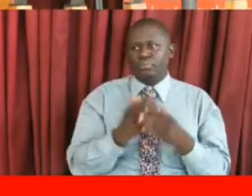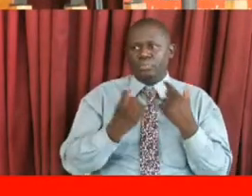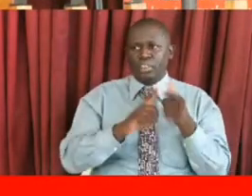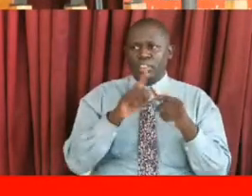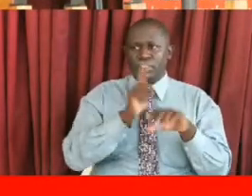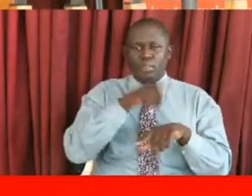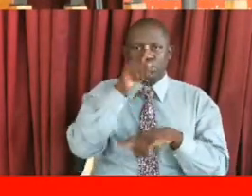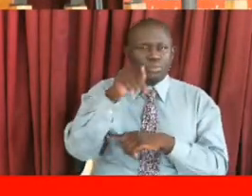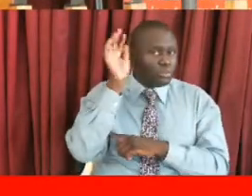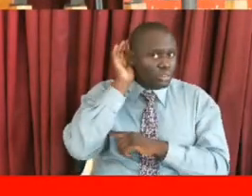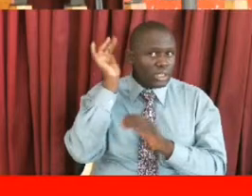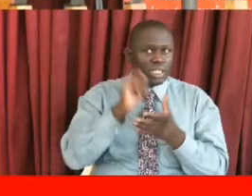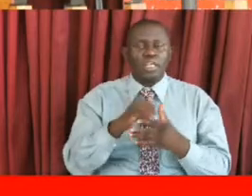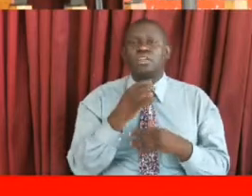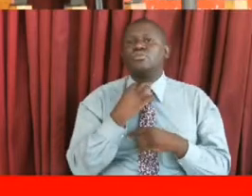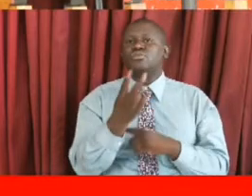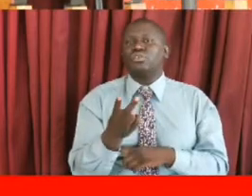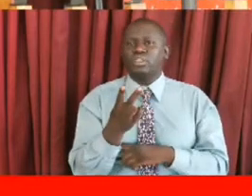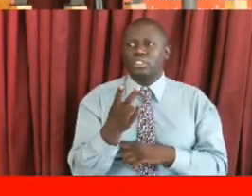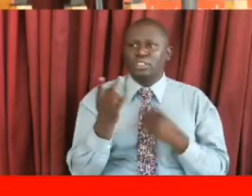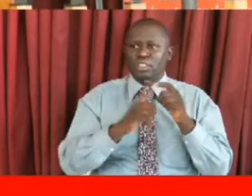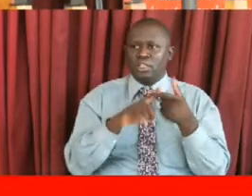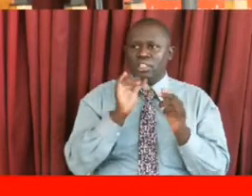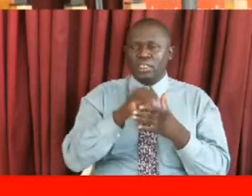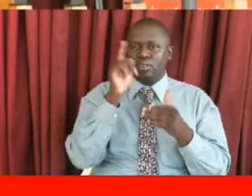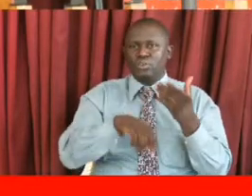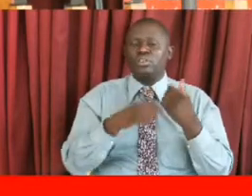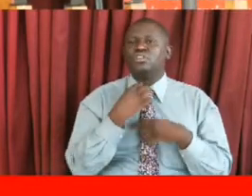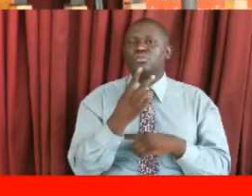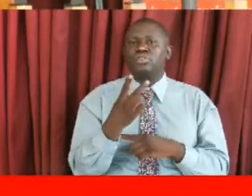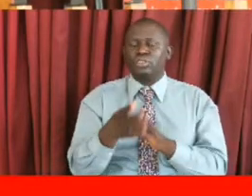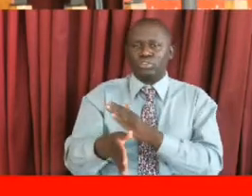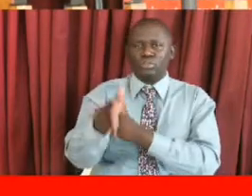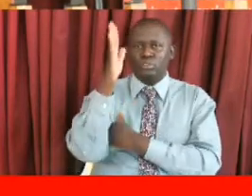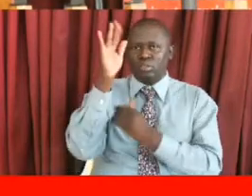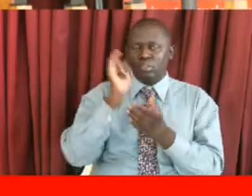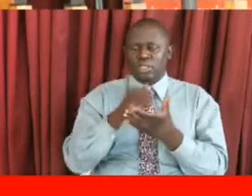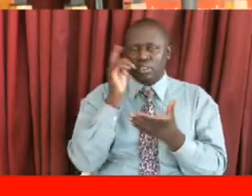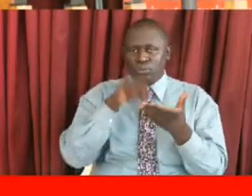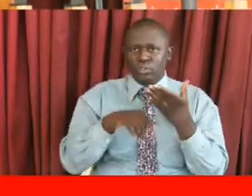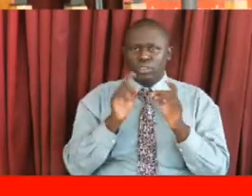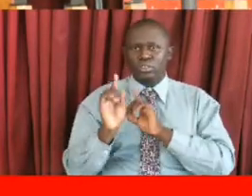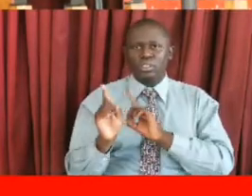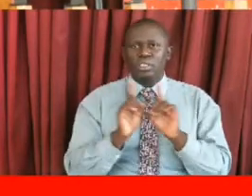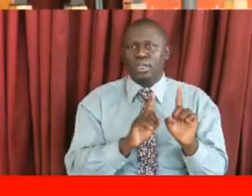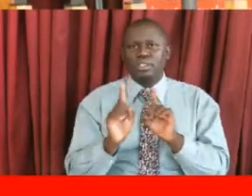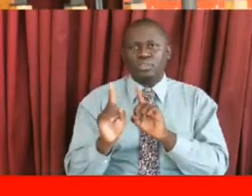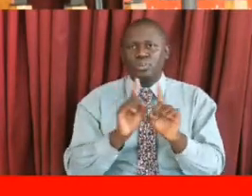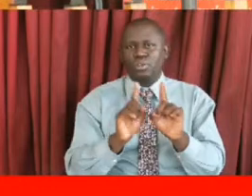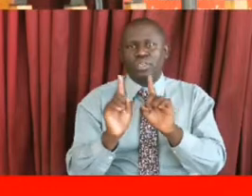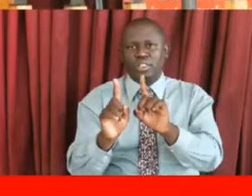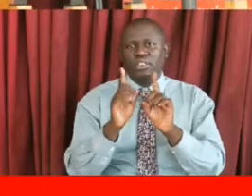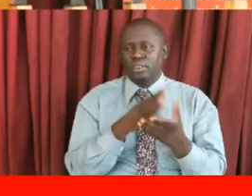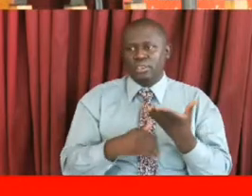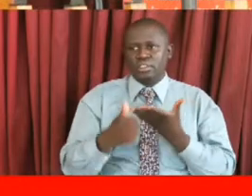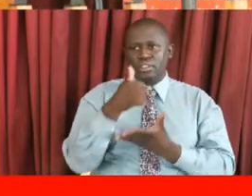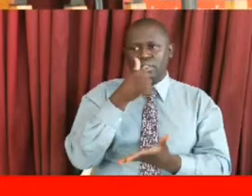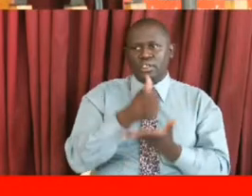hear that voice on the table that is the voice of God that is walking